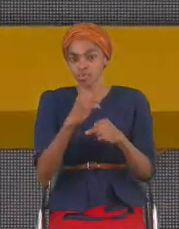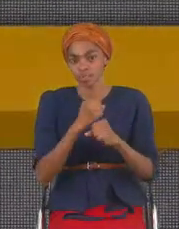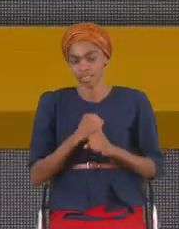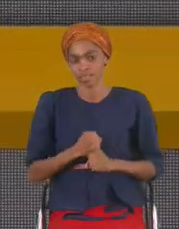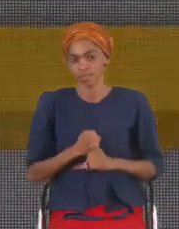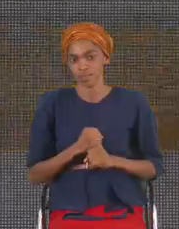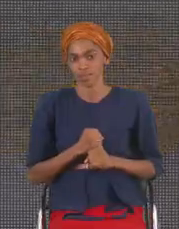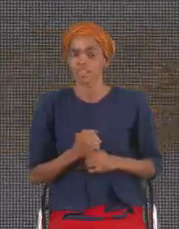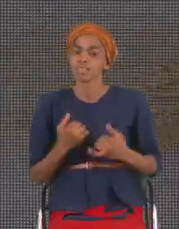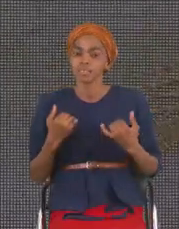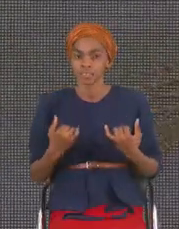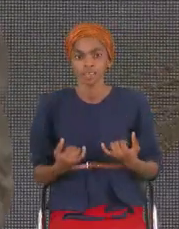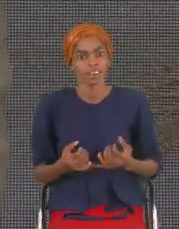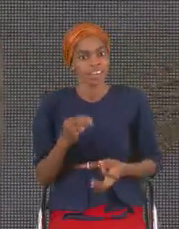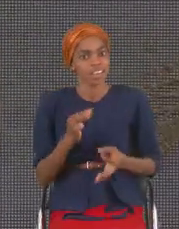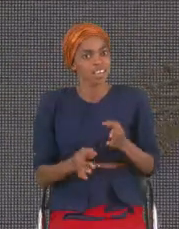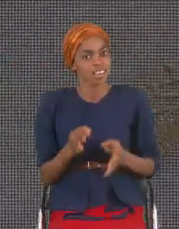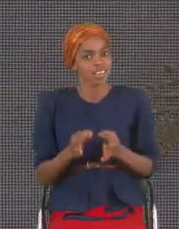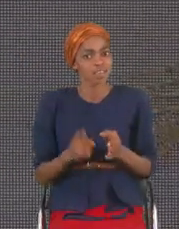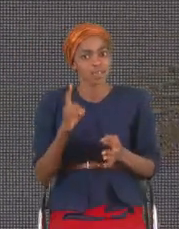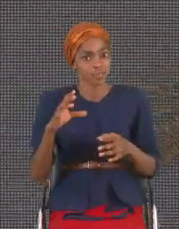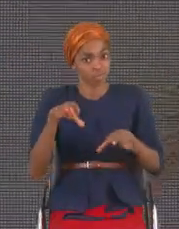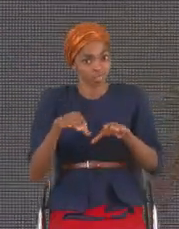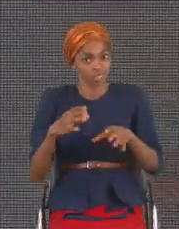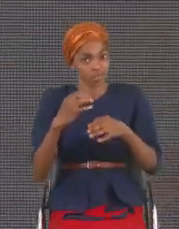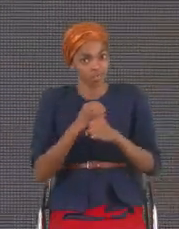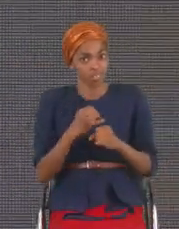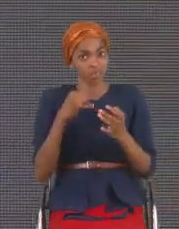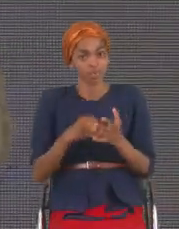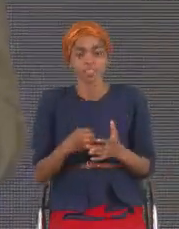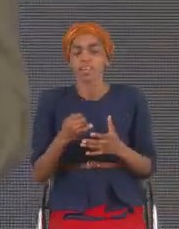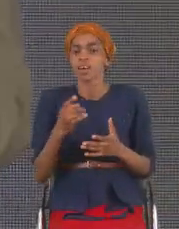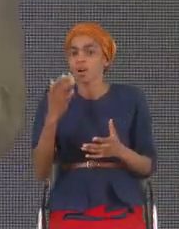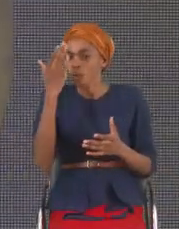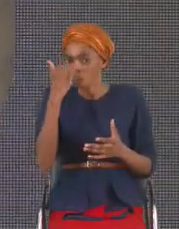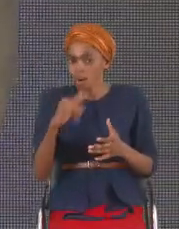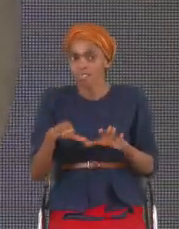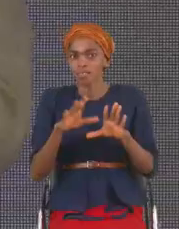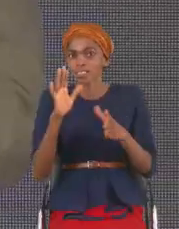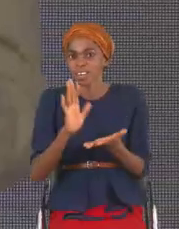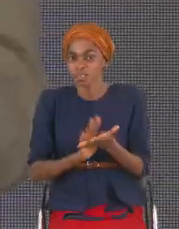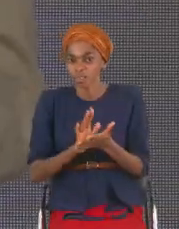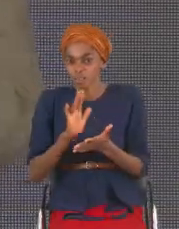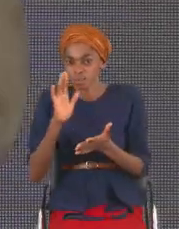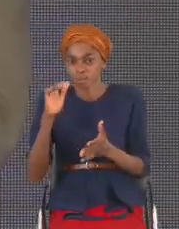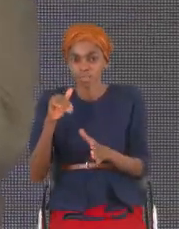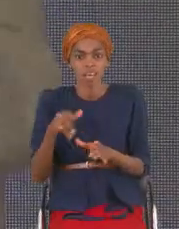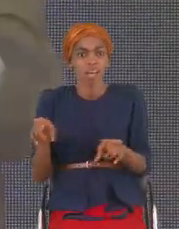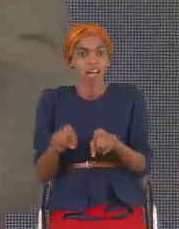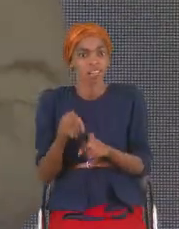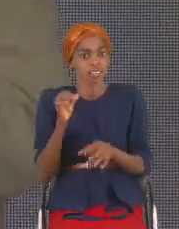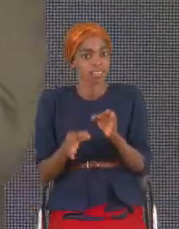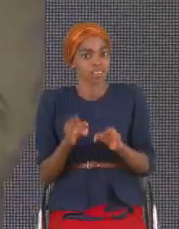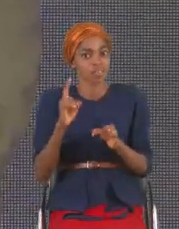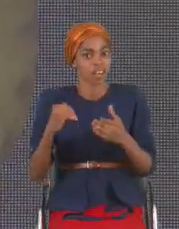thou didst not receive? Now, if thou didst receive it, why dost thou glory as if thou